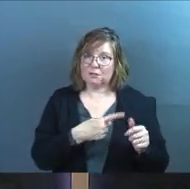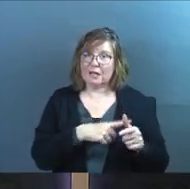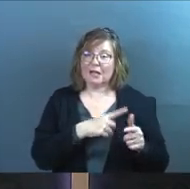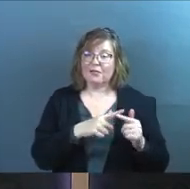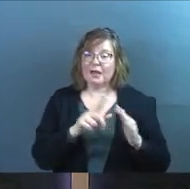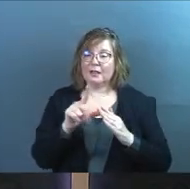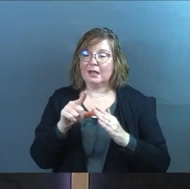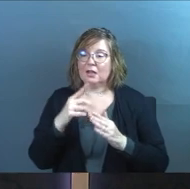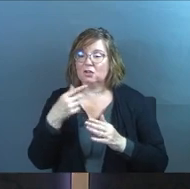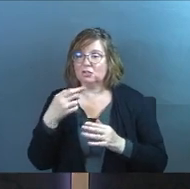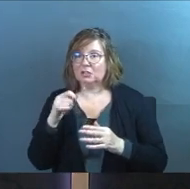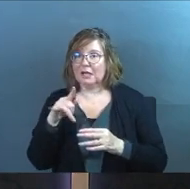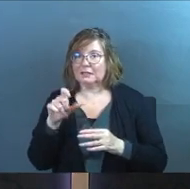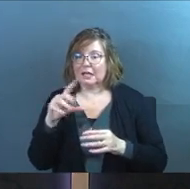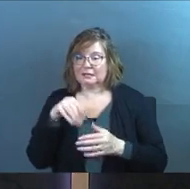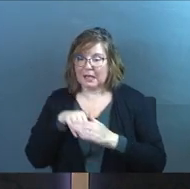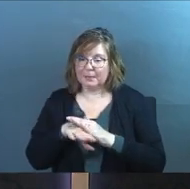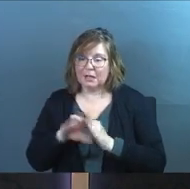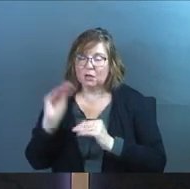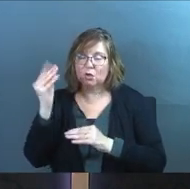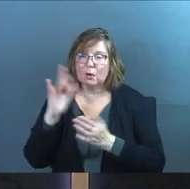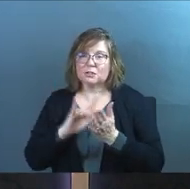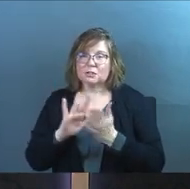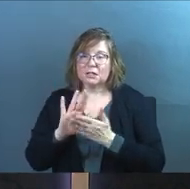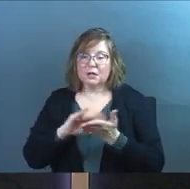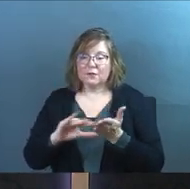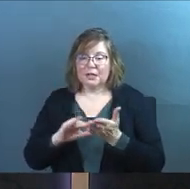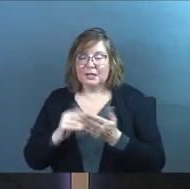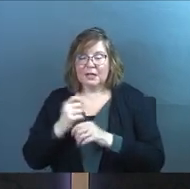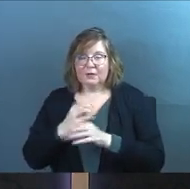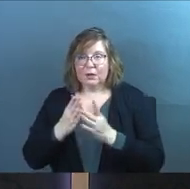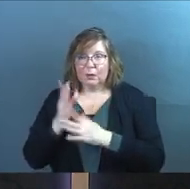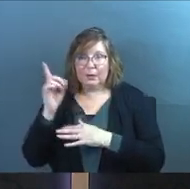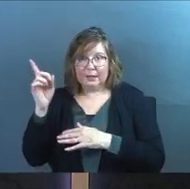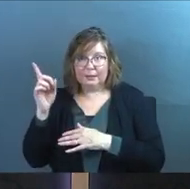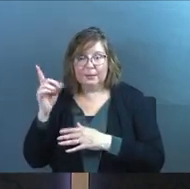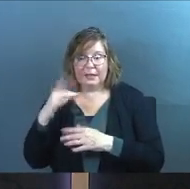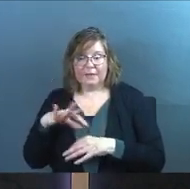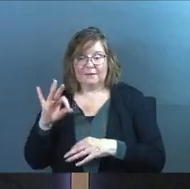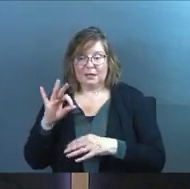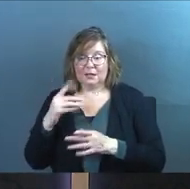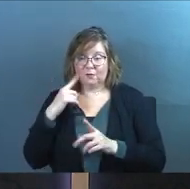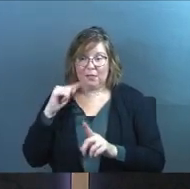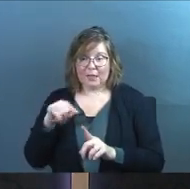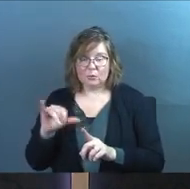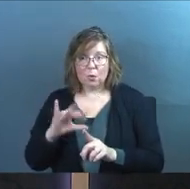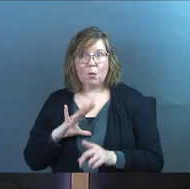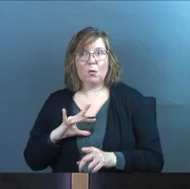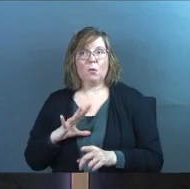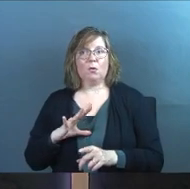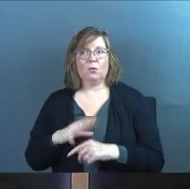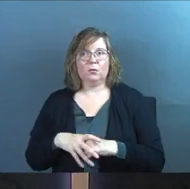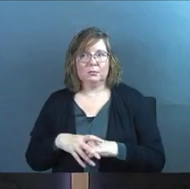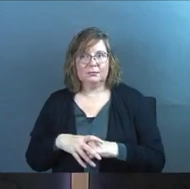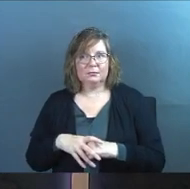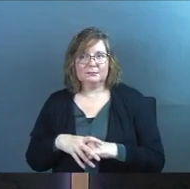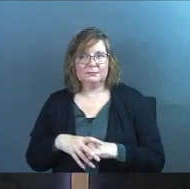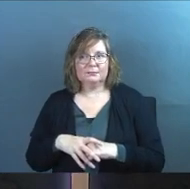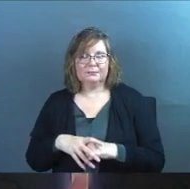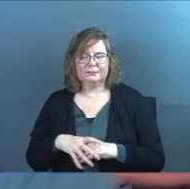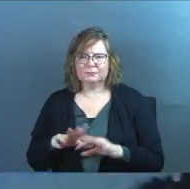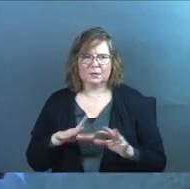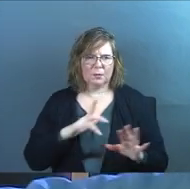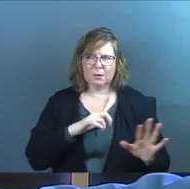And then the Gentiles come in, and the grace of Jesus, the forgiveness, the salvation through him, they find out it's for them too.